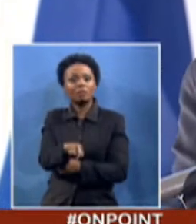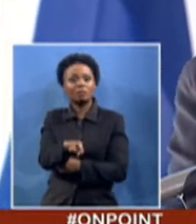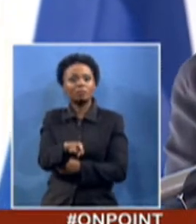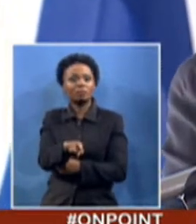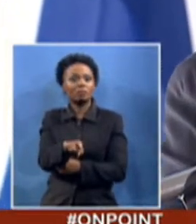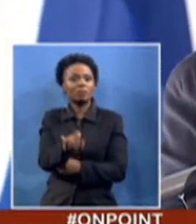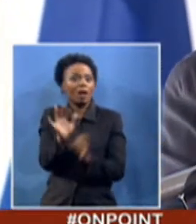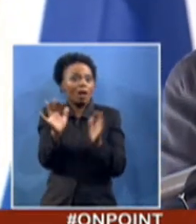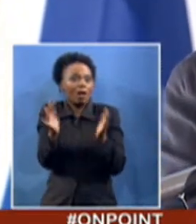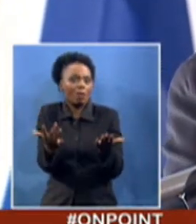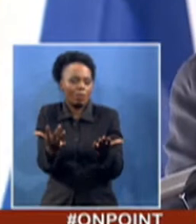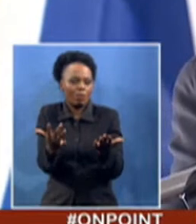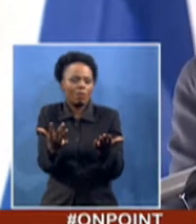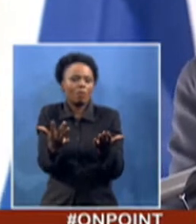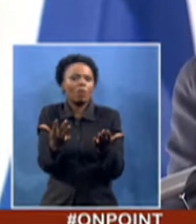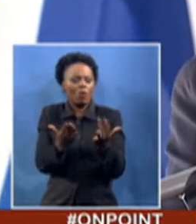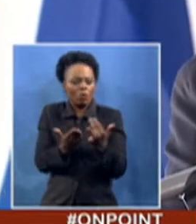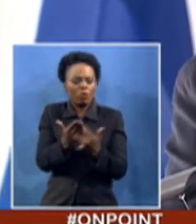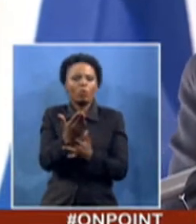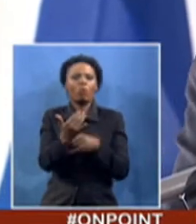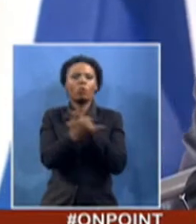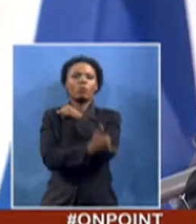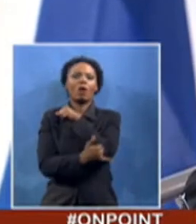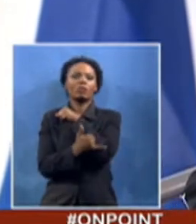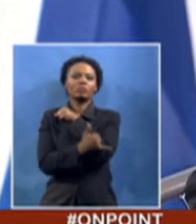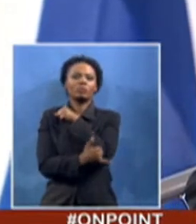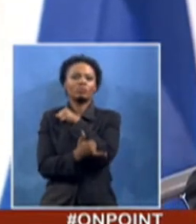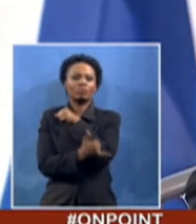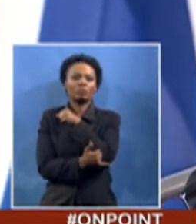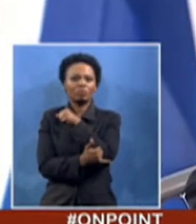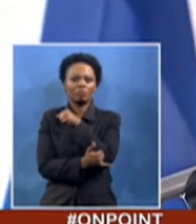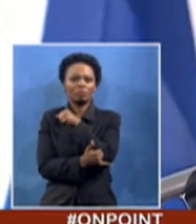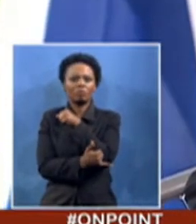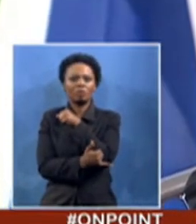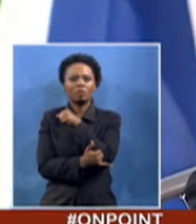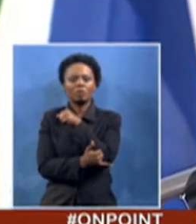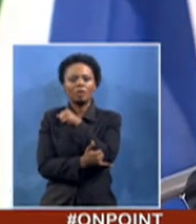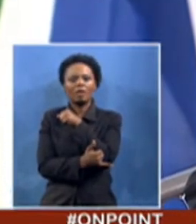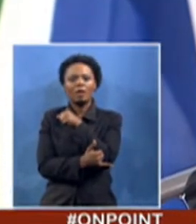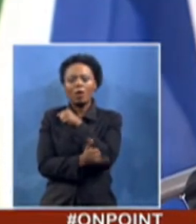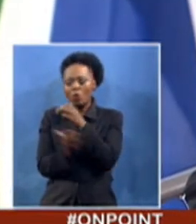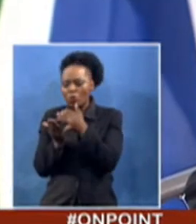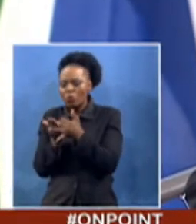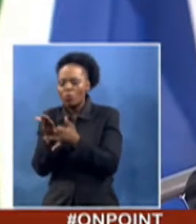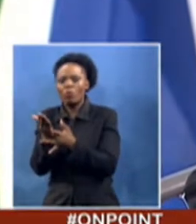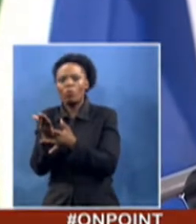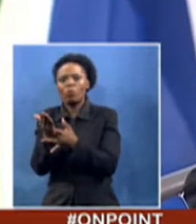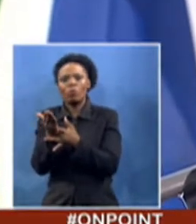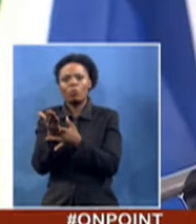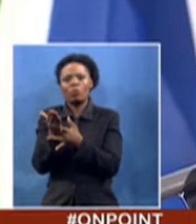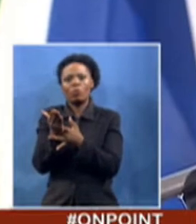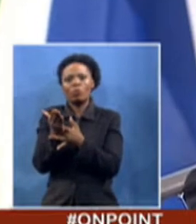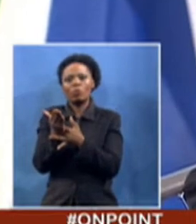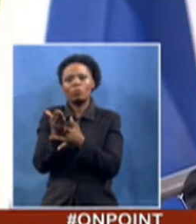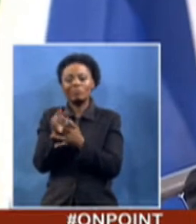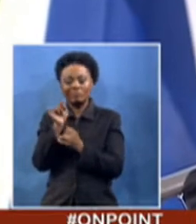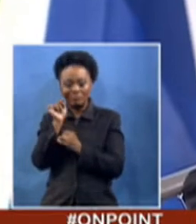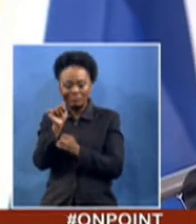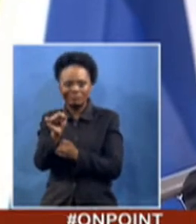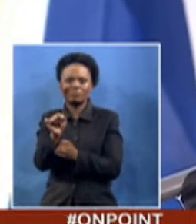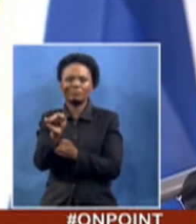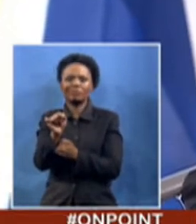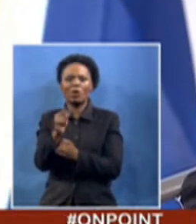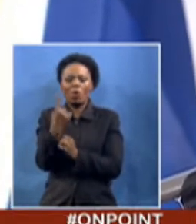country. Our loyalty should only be reserved to that